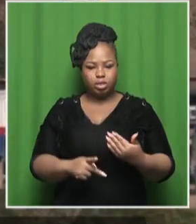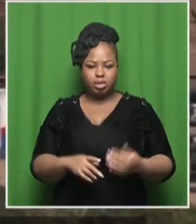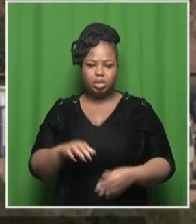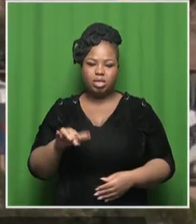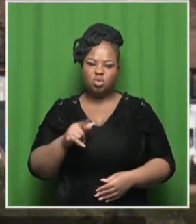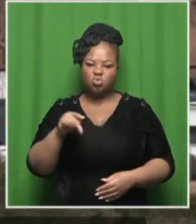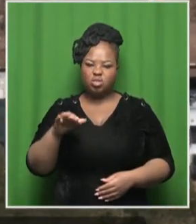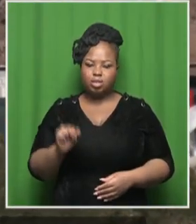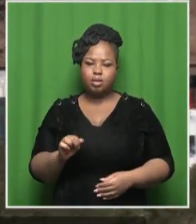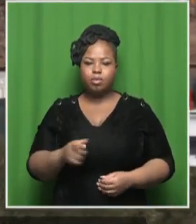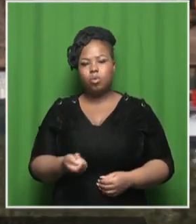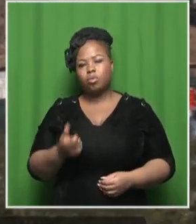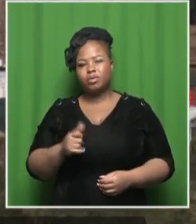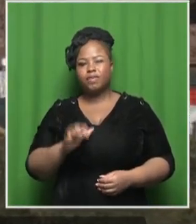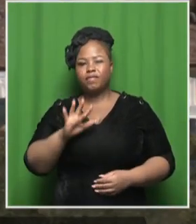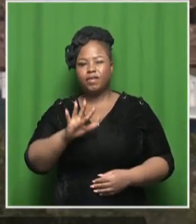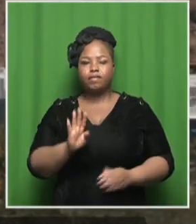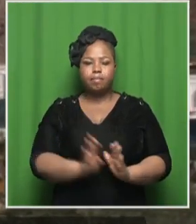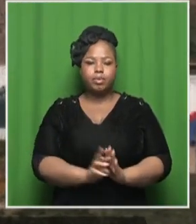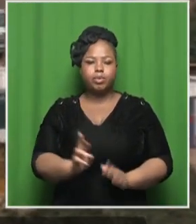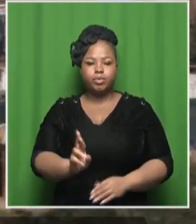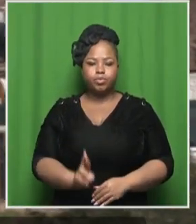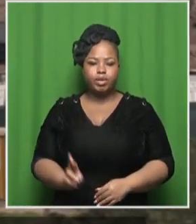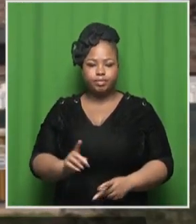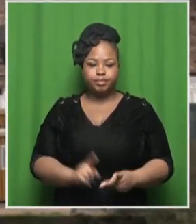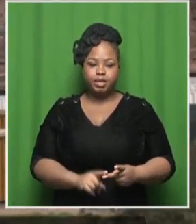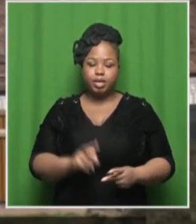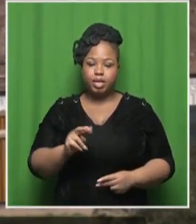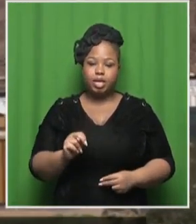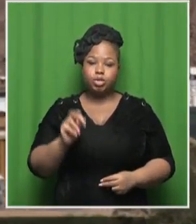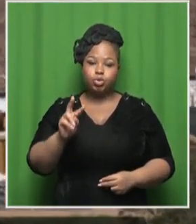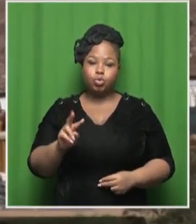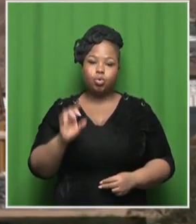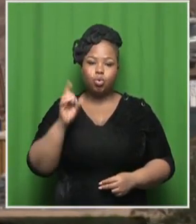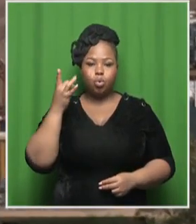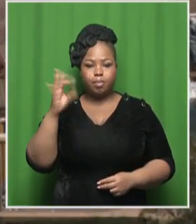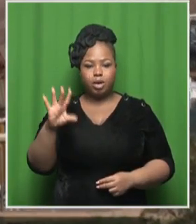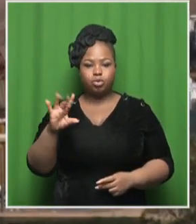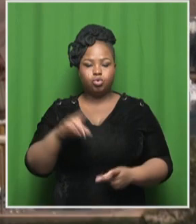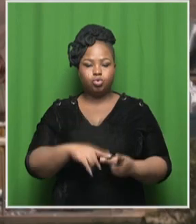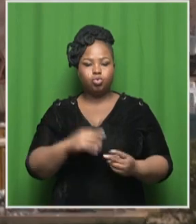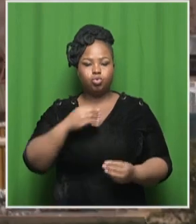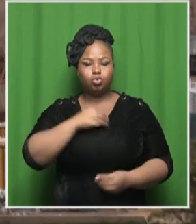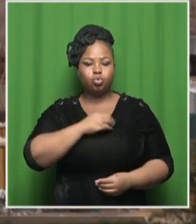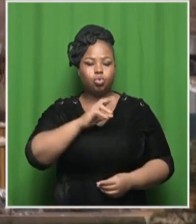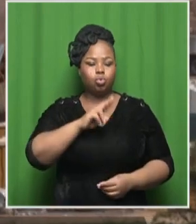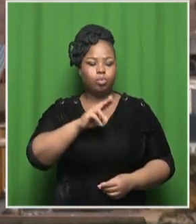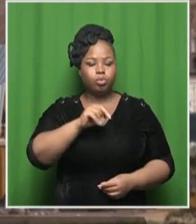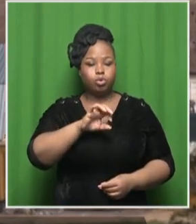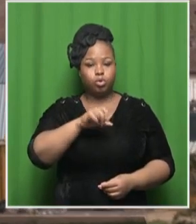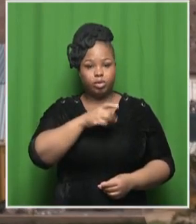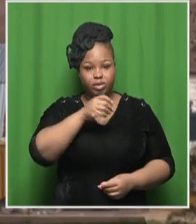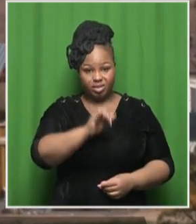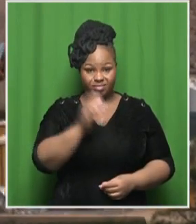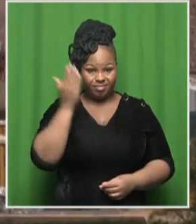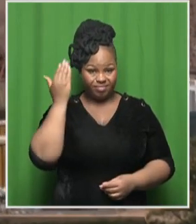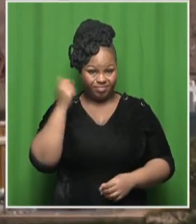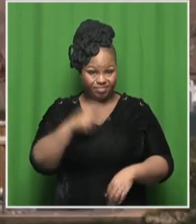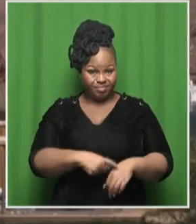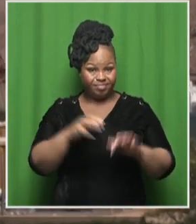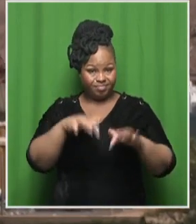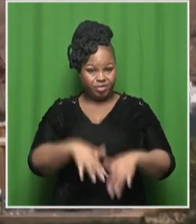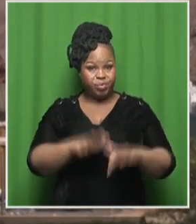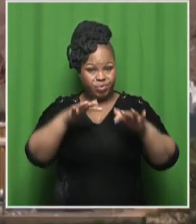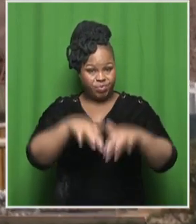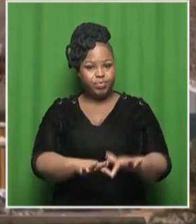about 5 billion. And then finally on the N2 Kwamashu to Umkloti River Bridge. You would know during the floods that particular